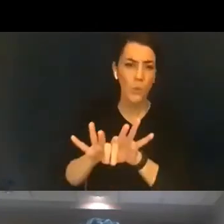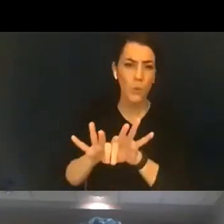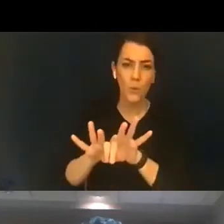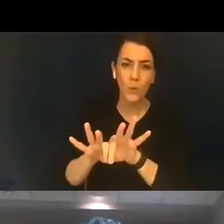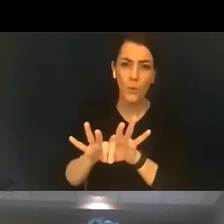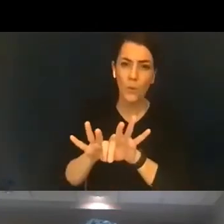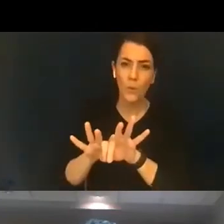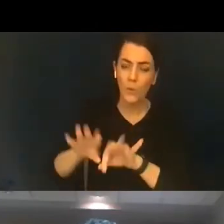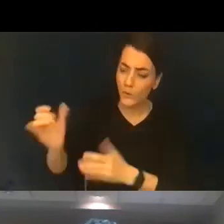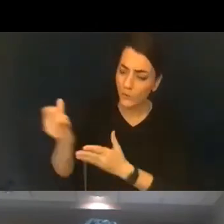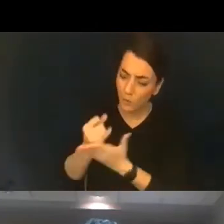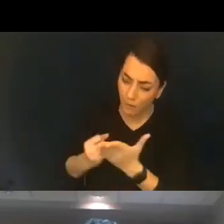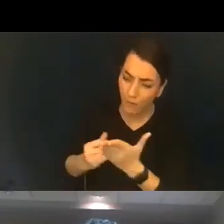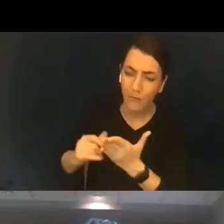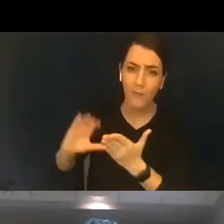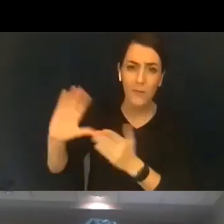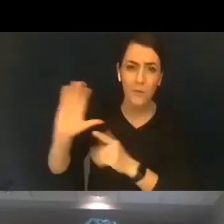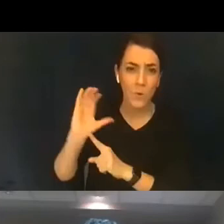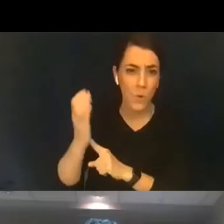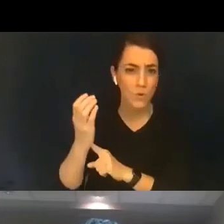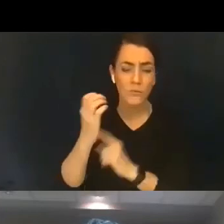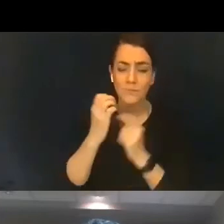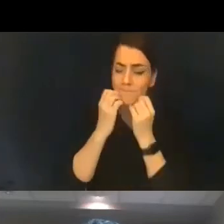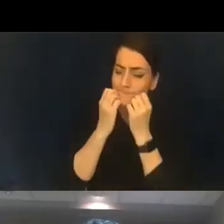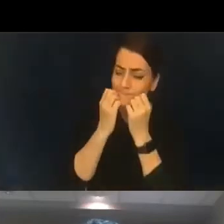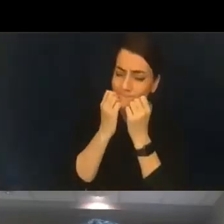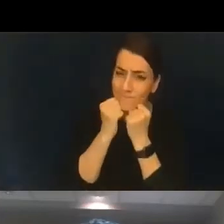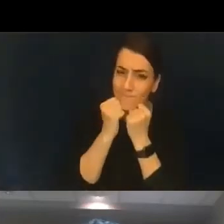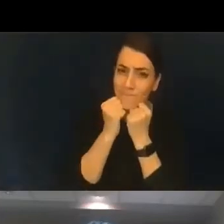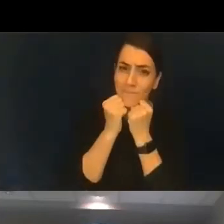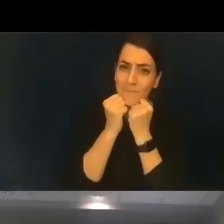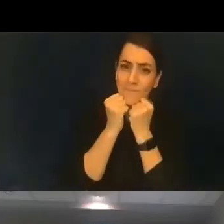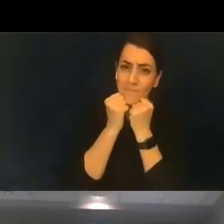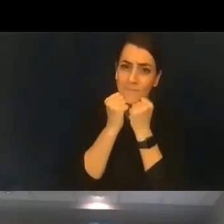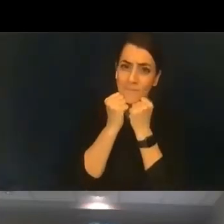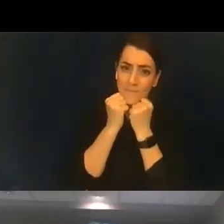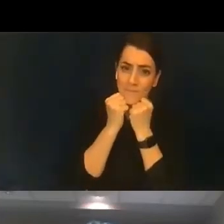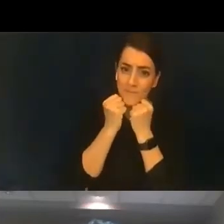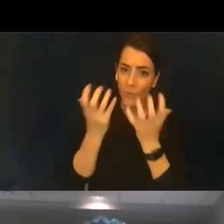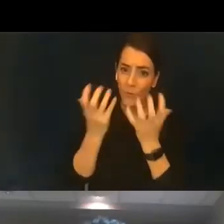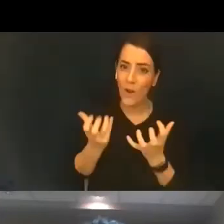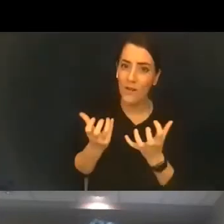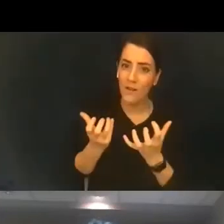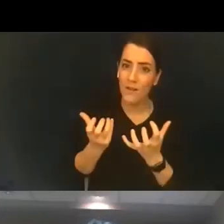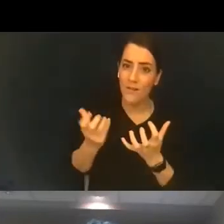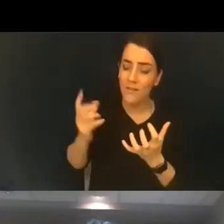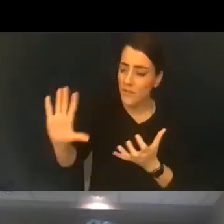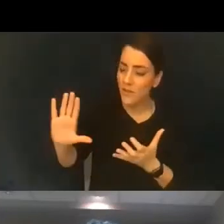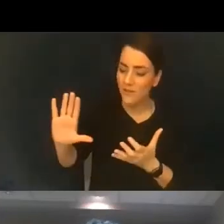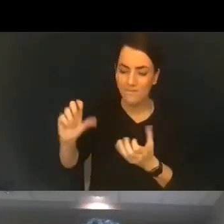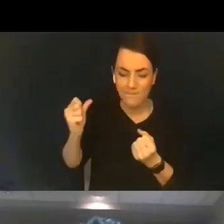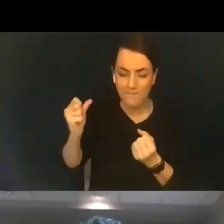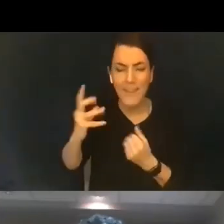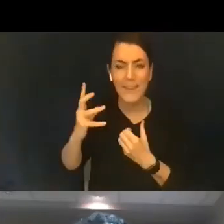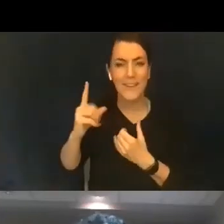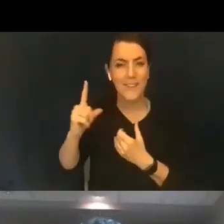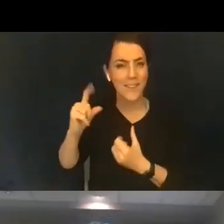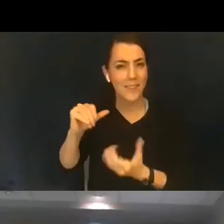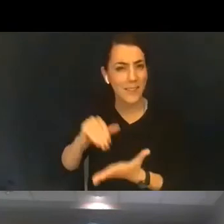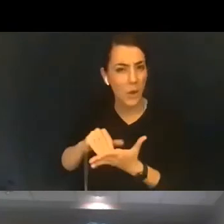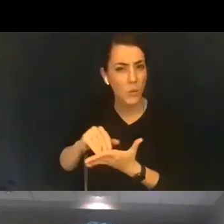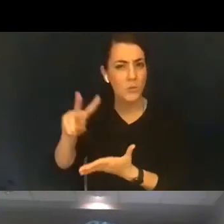their culture, their many thousand years of heritage is